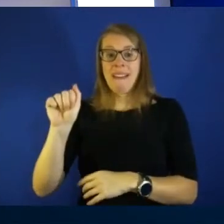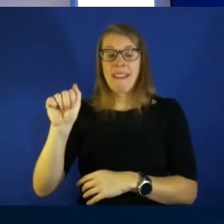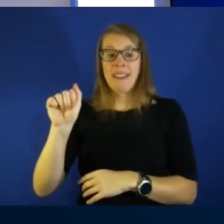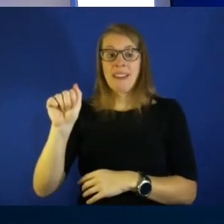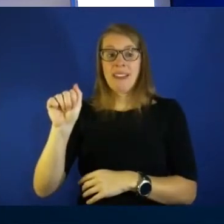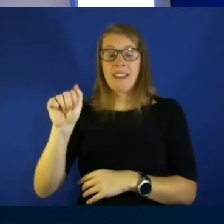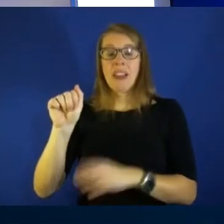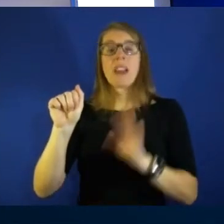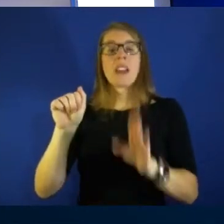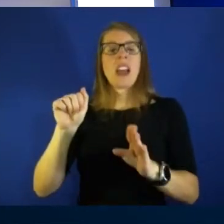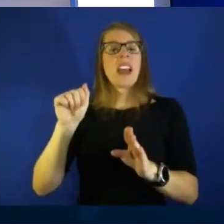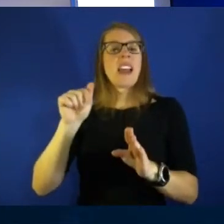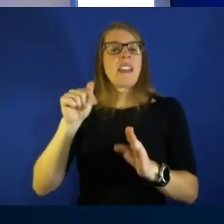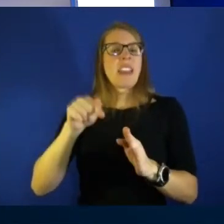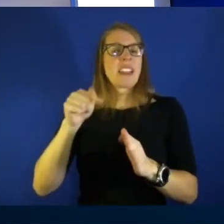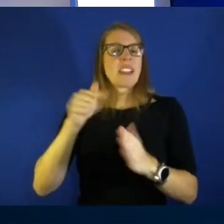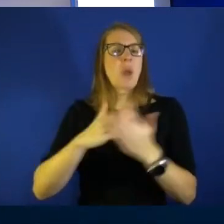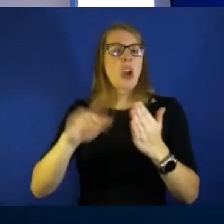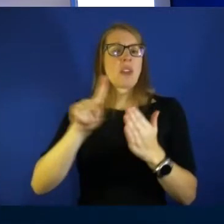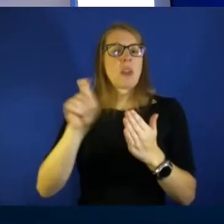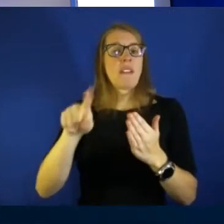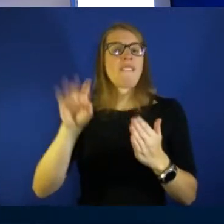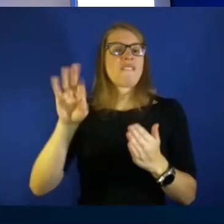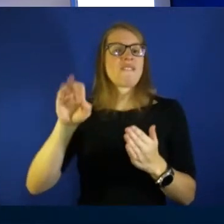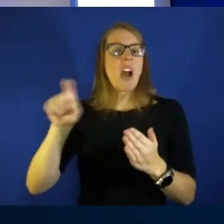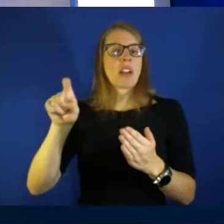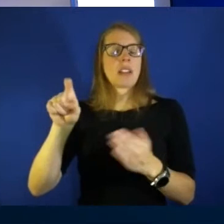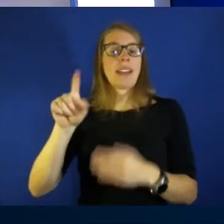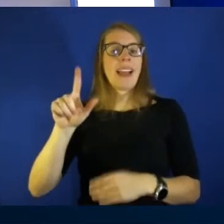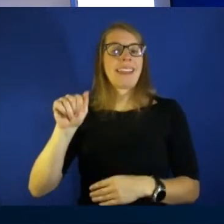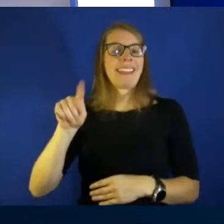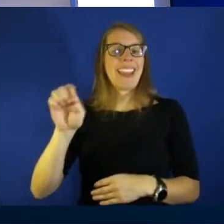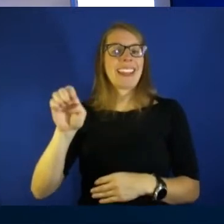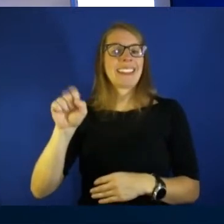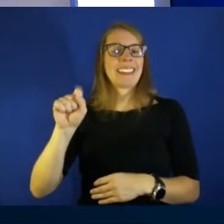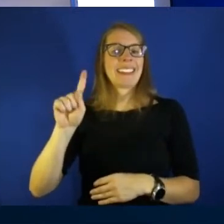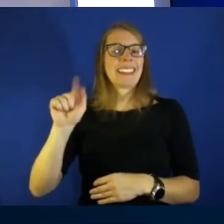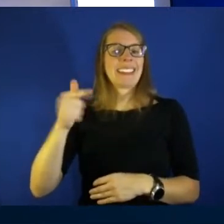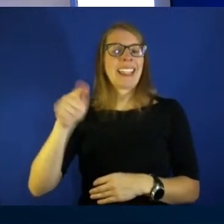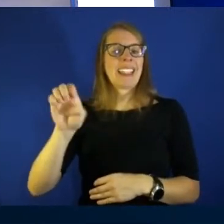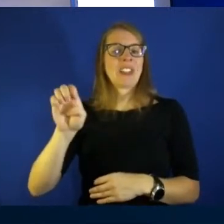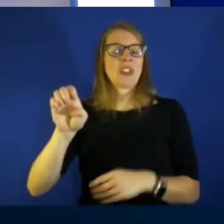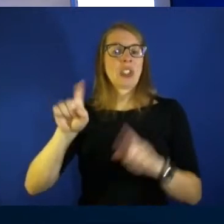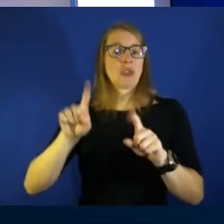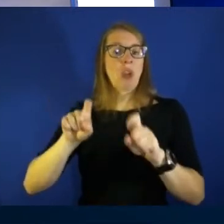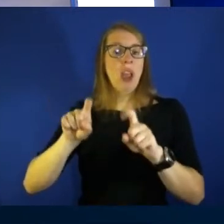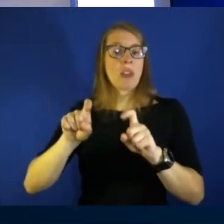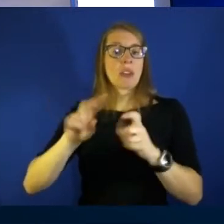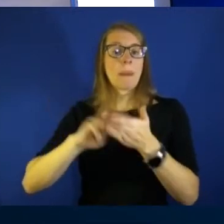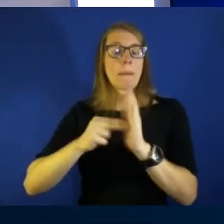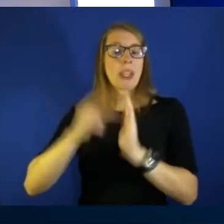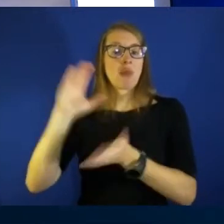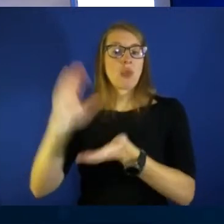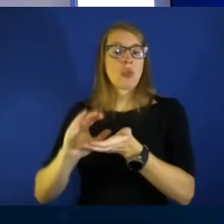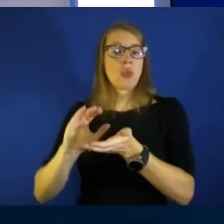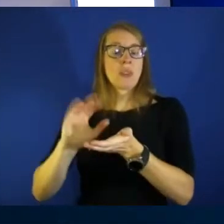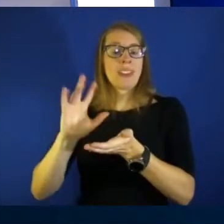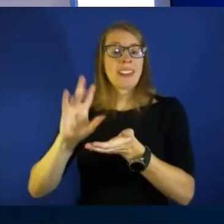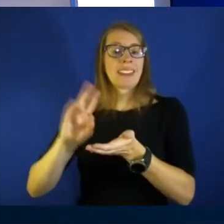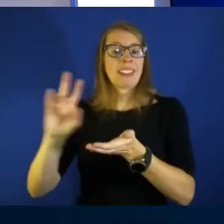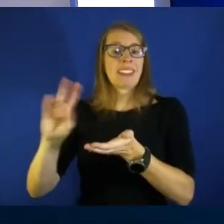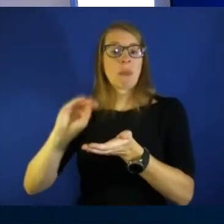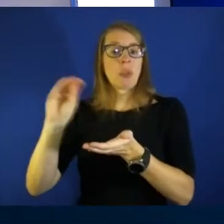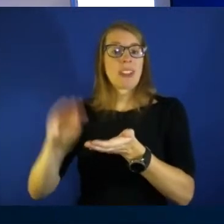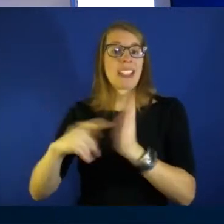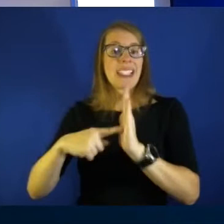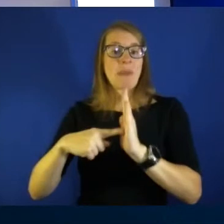this part of the question from Fox. They say that late-stage trials show that the treatment reduced the risk of developing COVID-19 symptoms by 77%. Have you